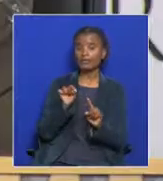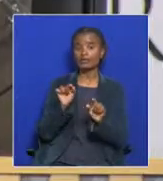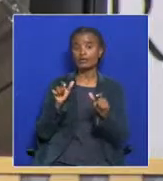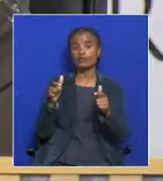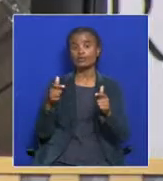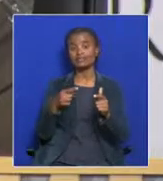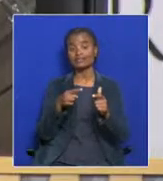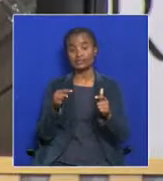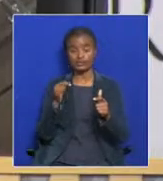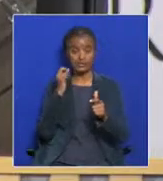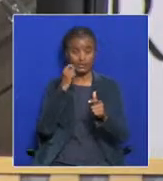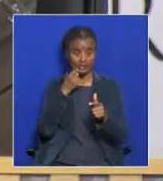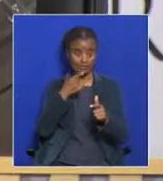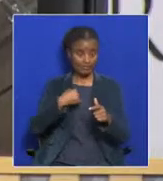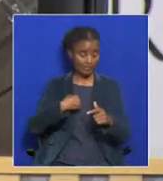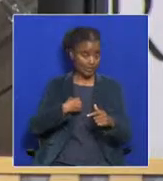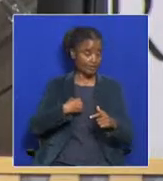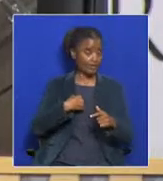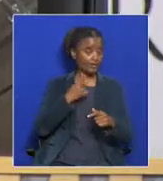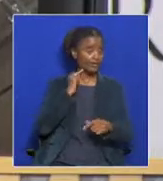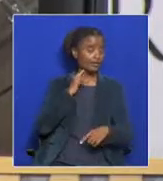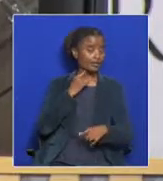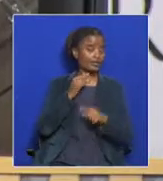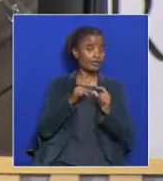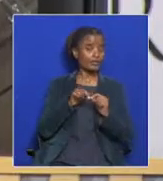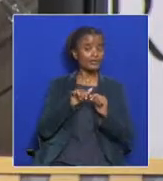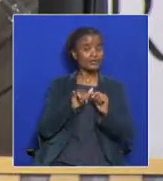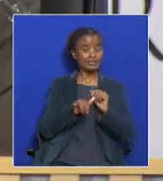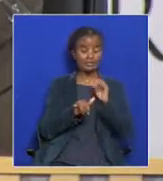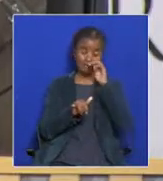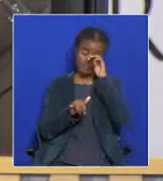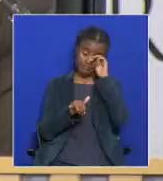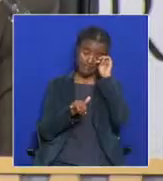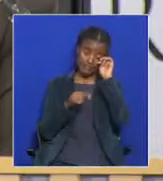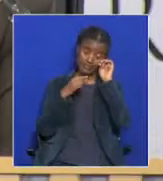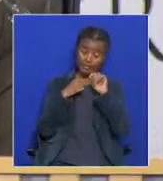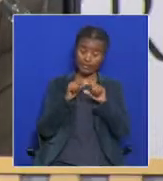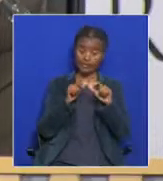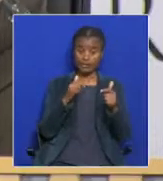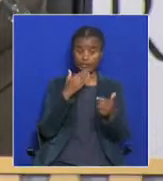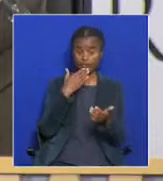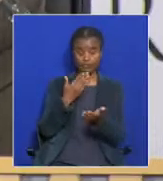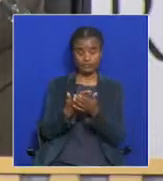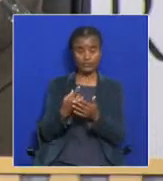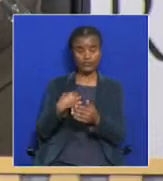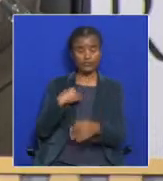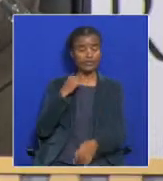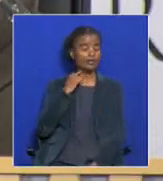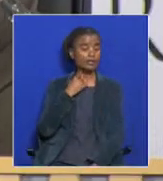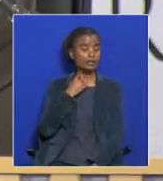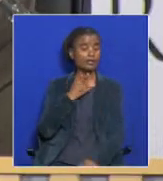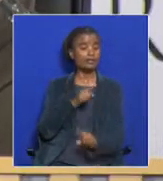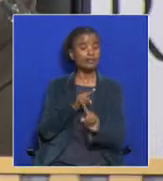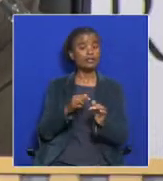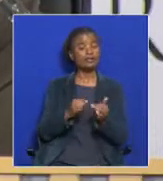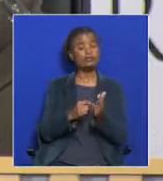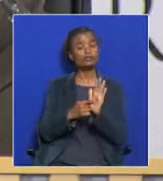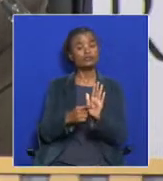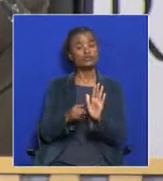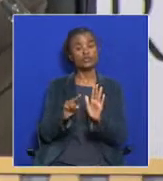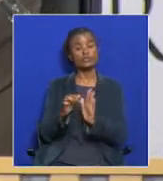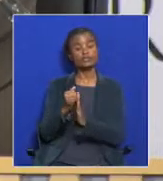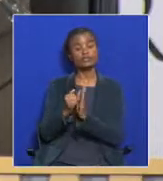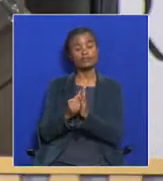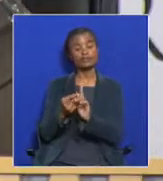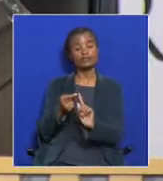lying about this, the onus should be on the commission to prove that I'm lying. So far, what you have showed me is a statement from the warehouse manager, not